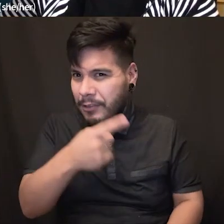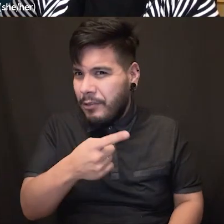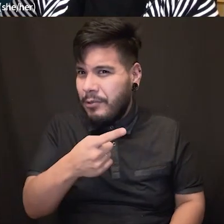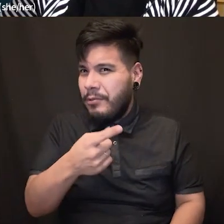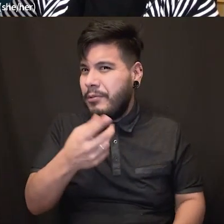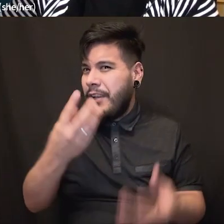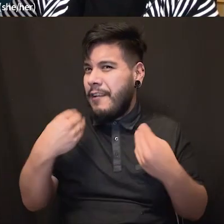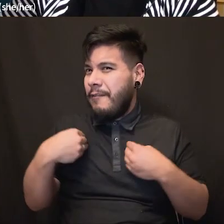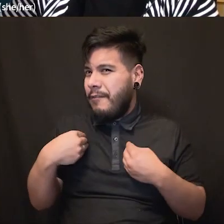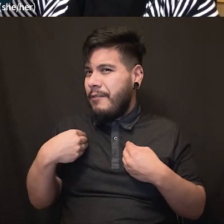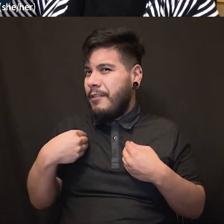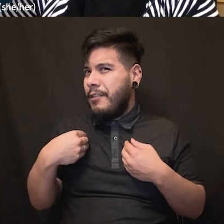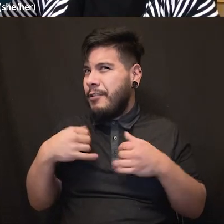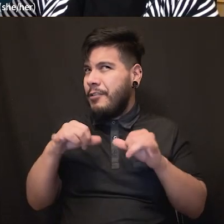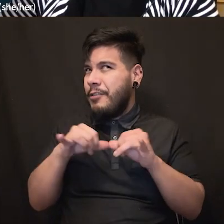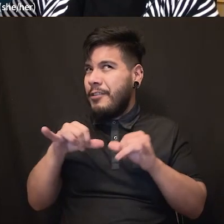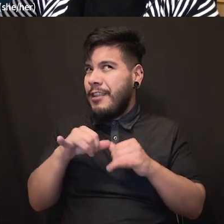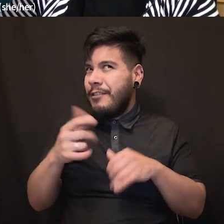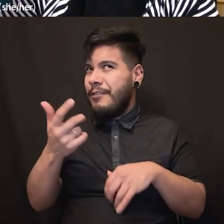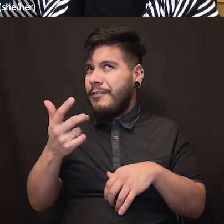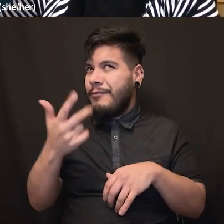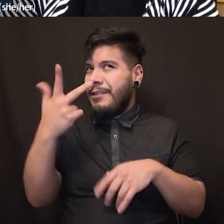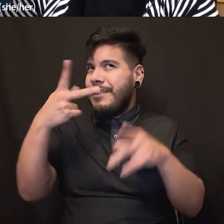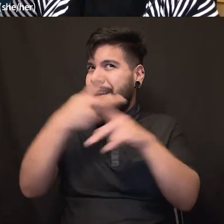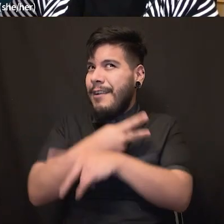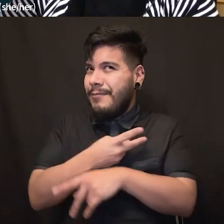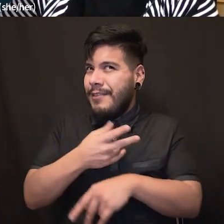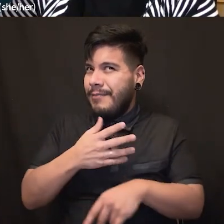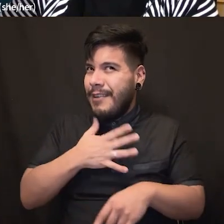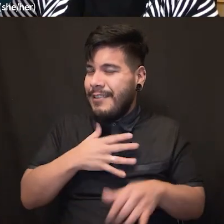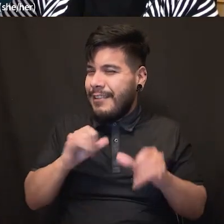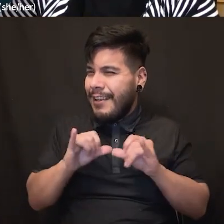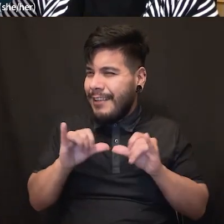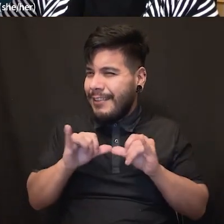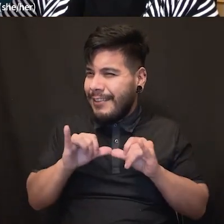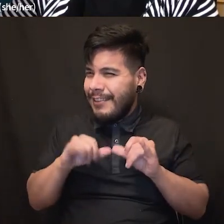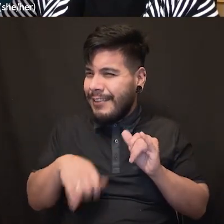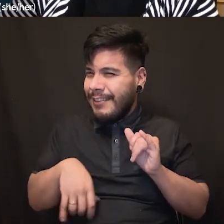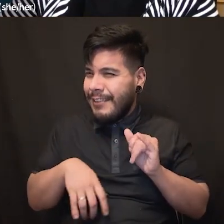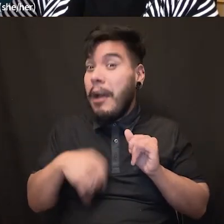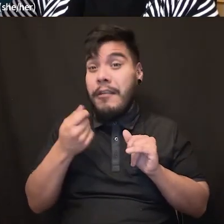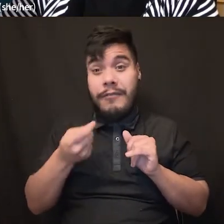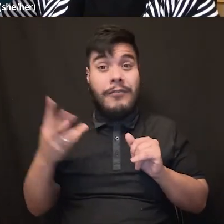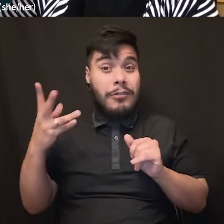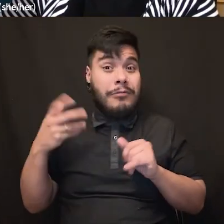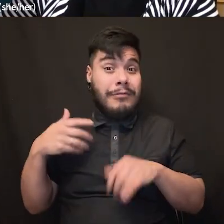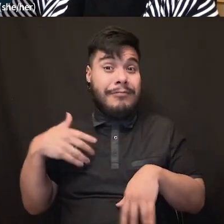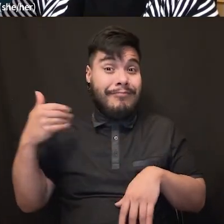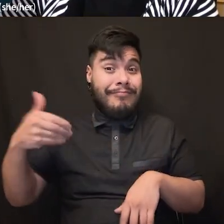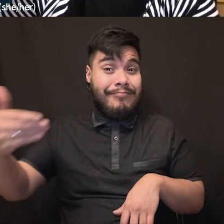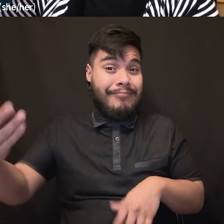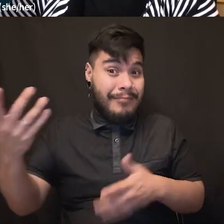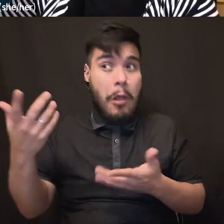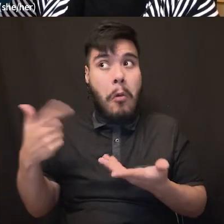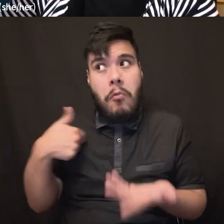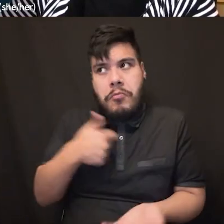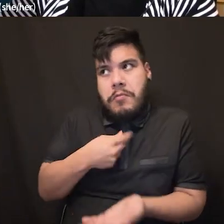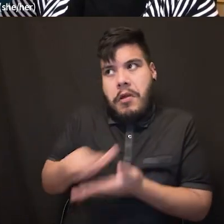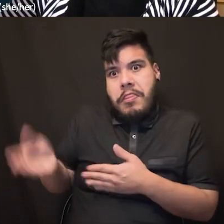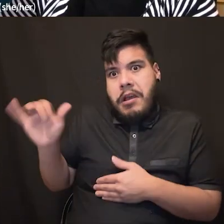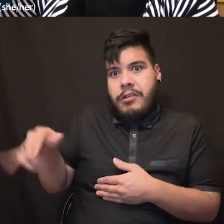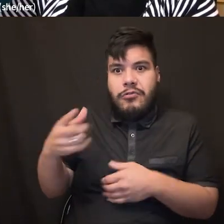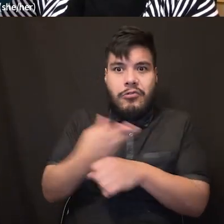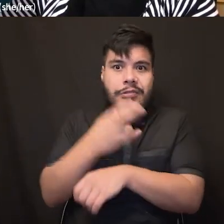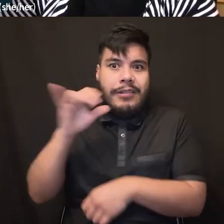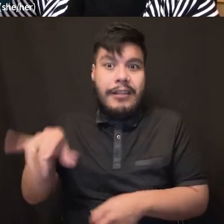like crazily not my size at all? Like, and occasionally, like a few times it was like, well, that's what we bought, that's what you're wearing. And then like those times